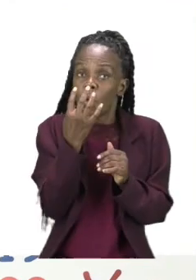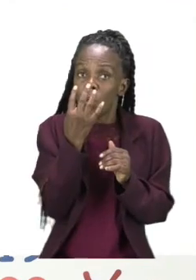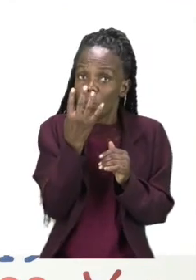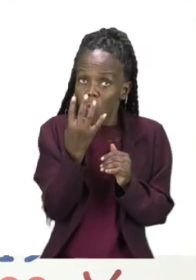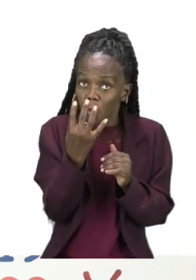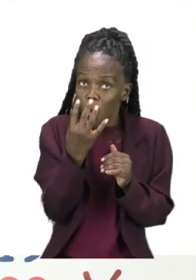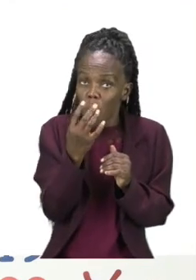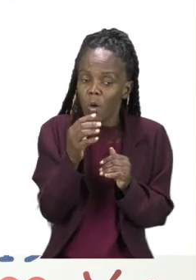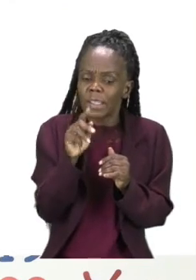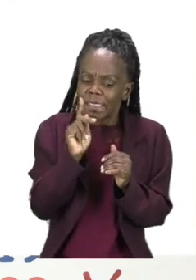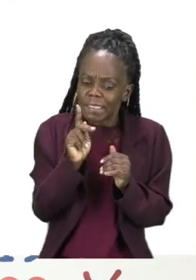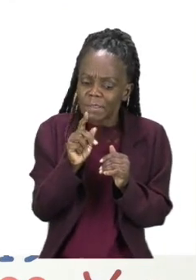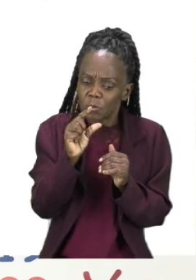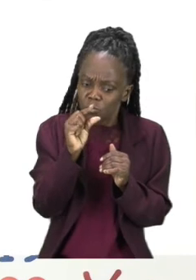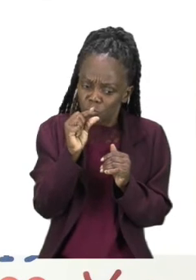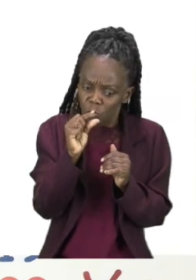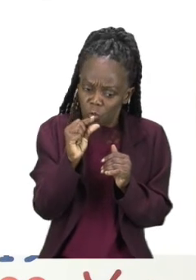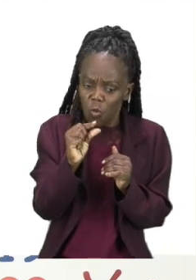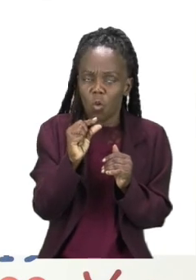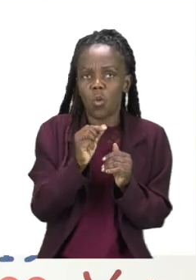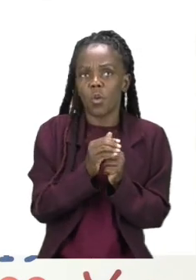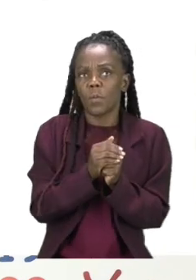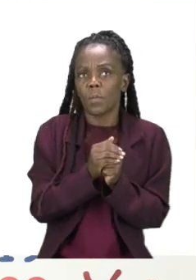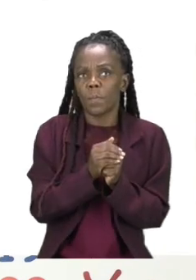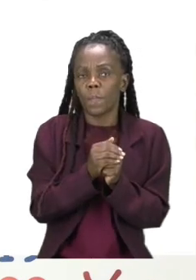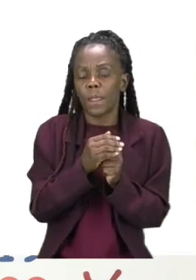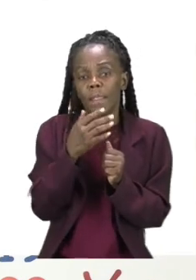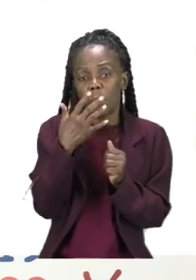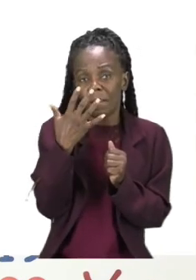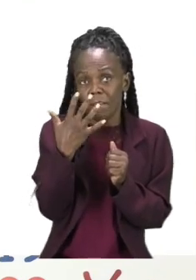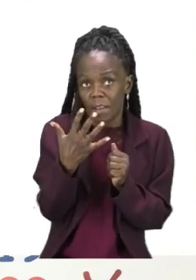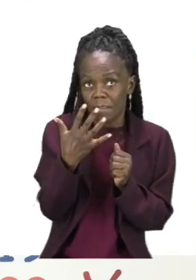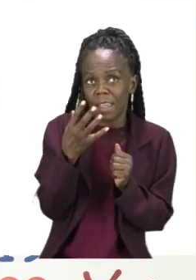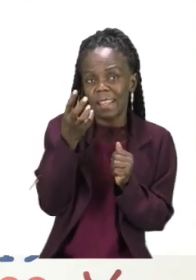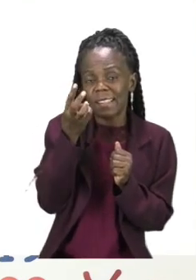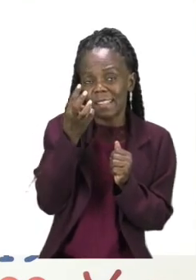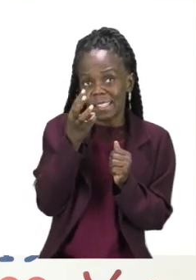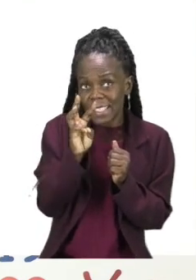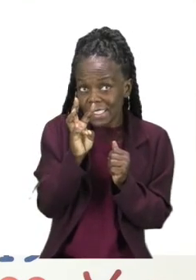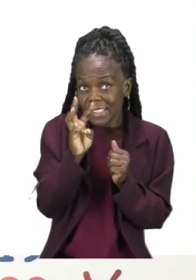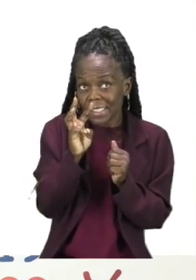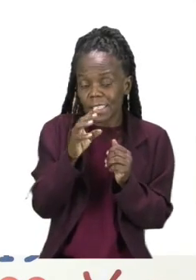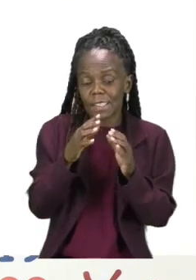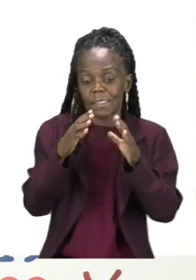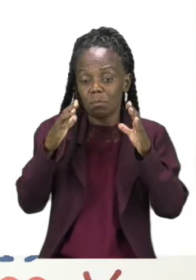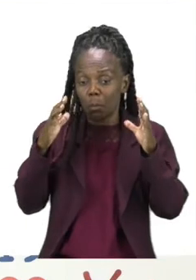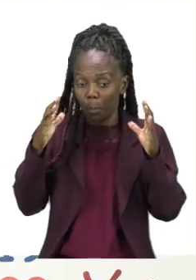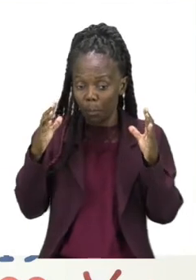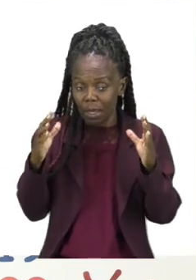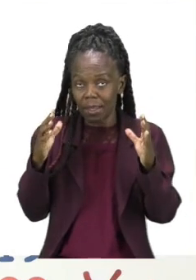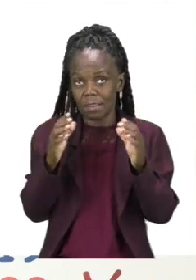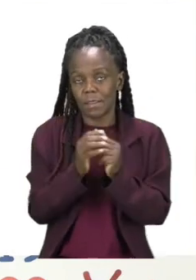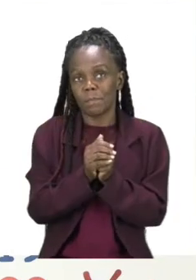smaller number. And that means 5, 6 is our bigger number. So